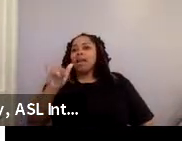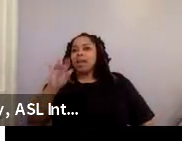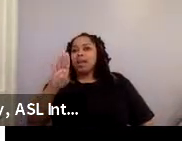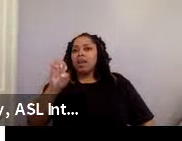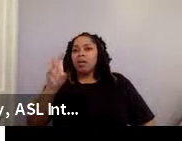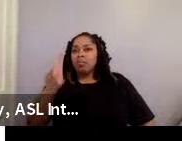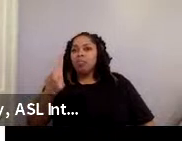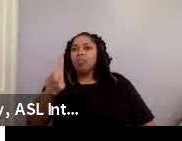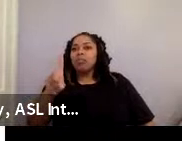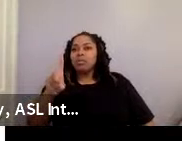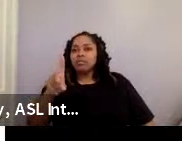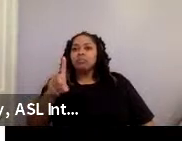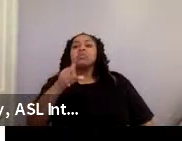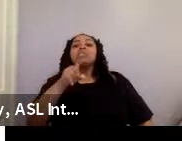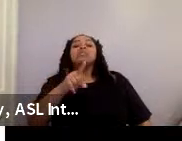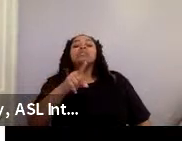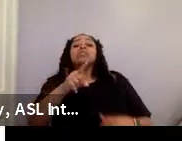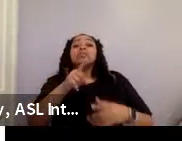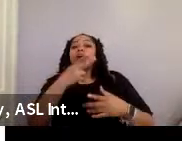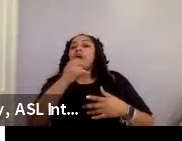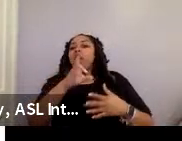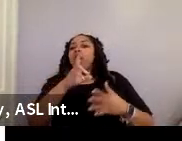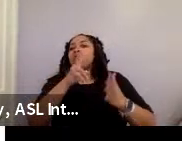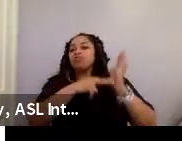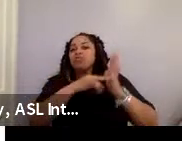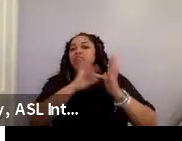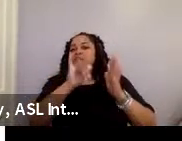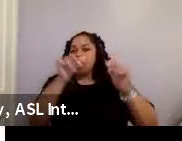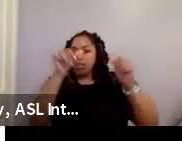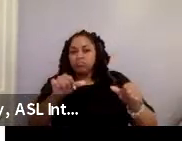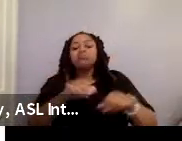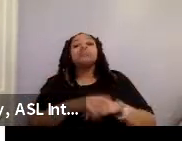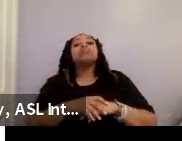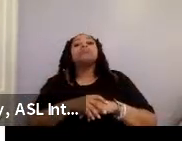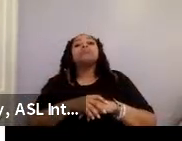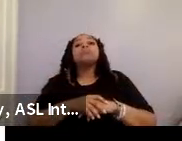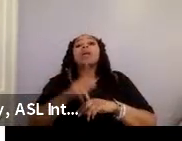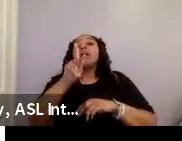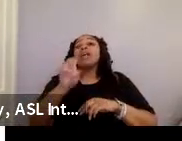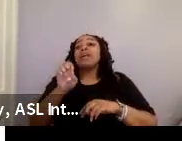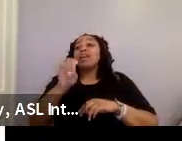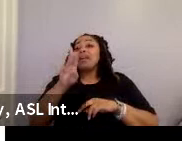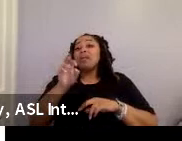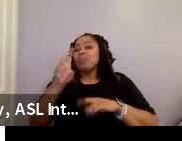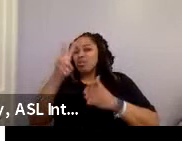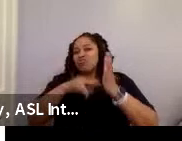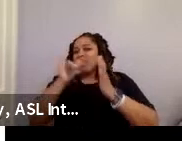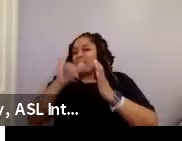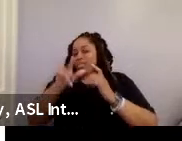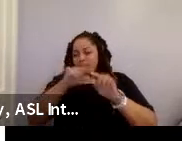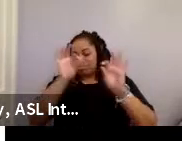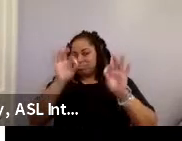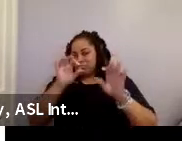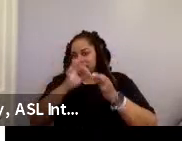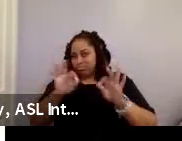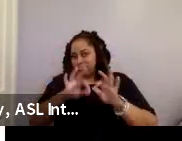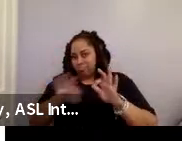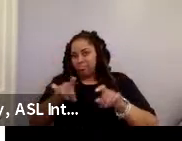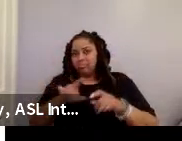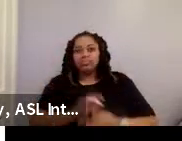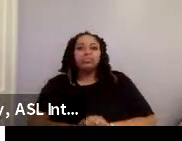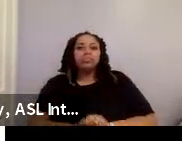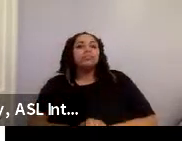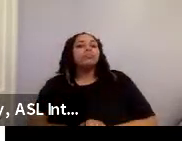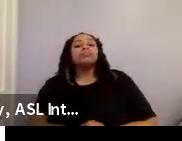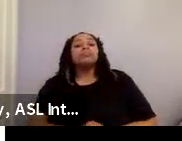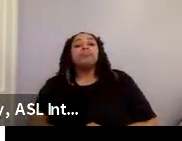device, equipment, or physical component of ICT. A keyboard is a systematically arranged alphanumeric set of